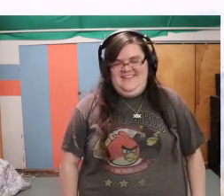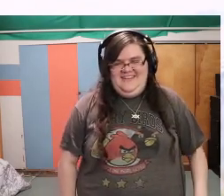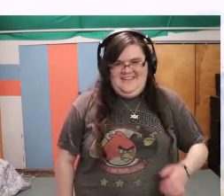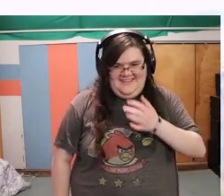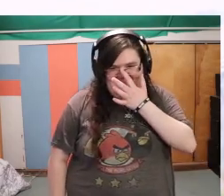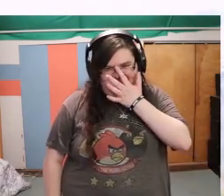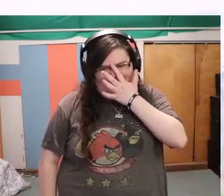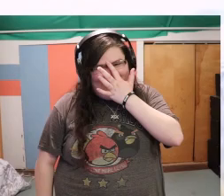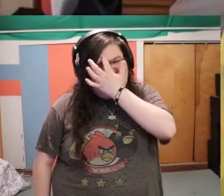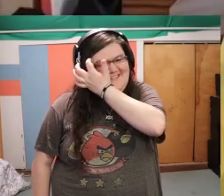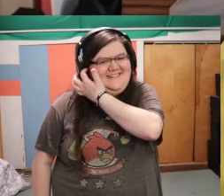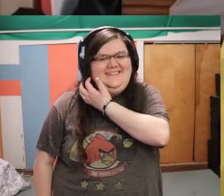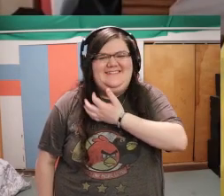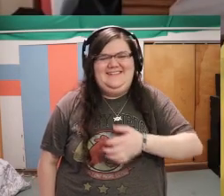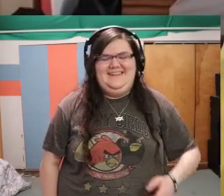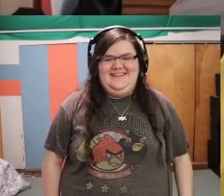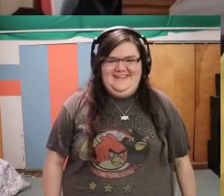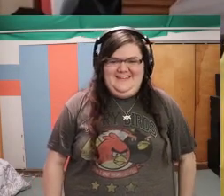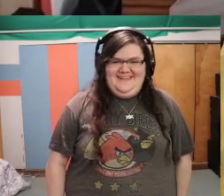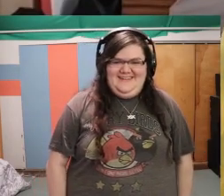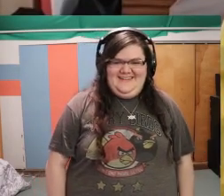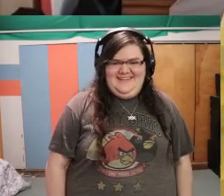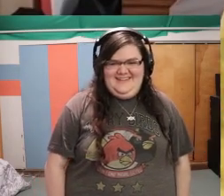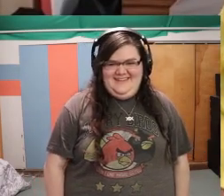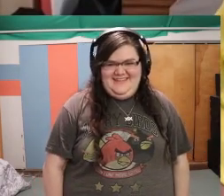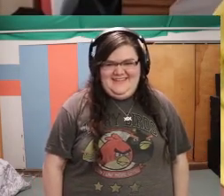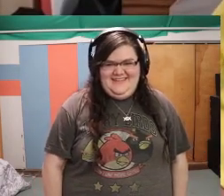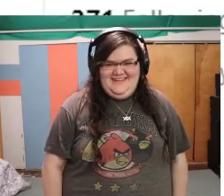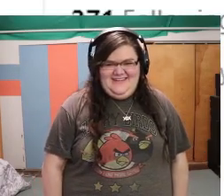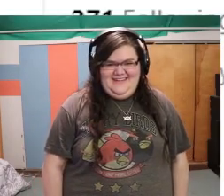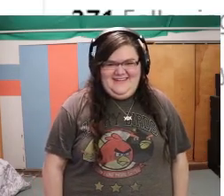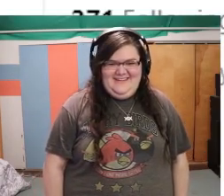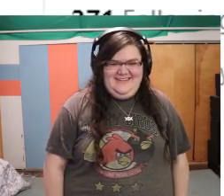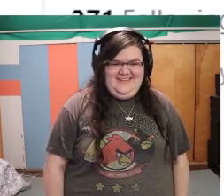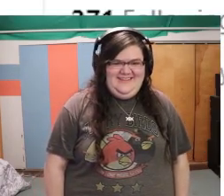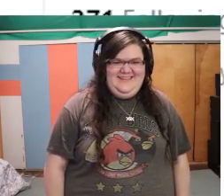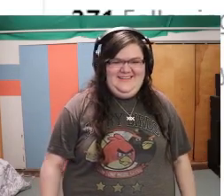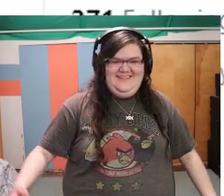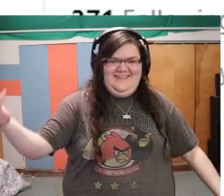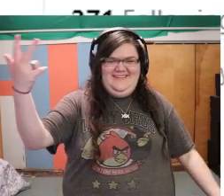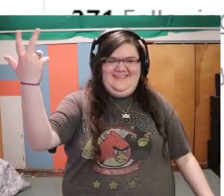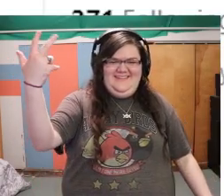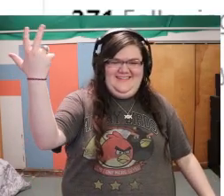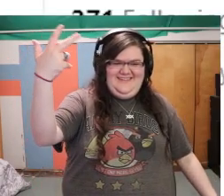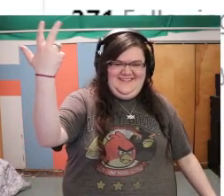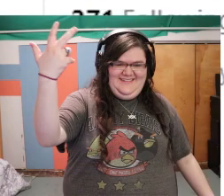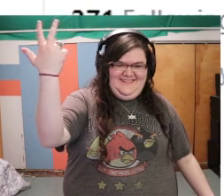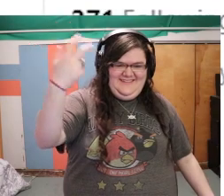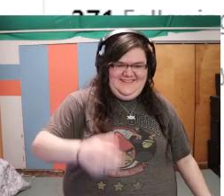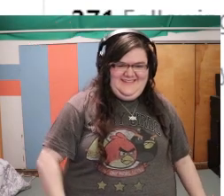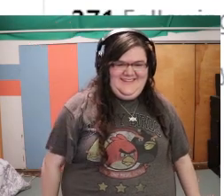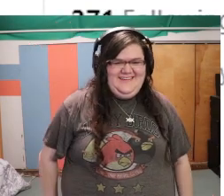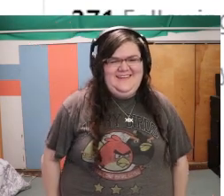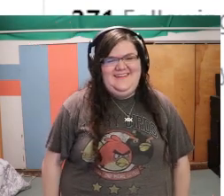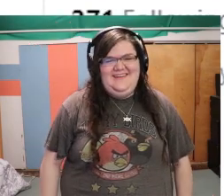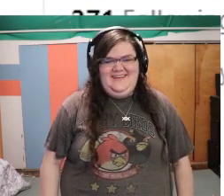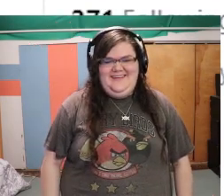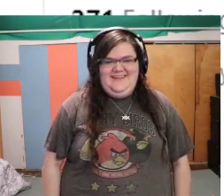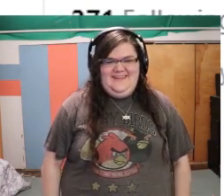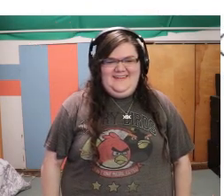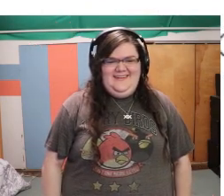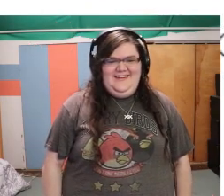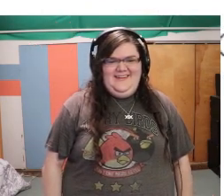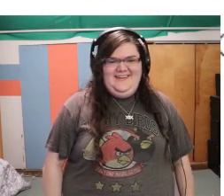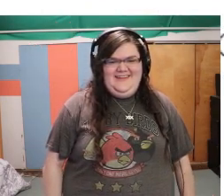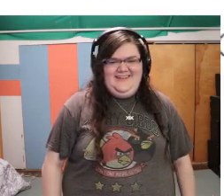Fair play, my G. Fair play. What's your Twitter? Let's give you a shout. All right, there he is. Thanks very much. Have a lovely competitive day. Competitive Fortnite